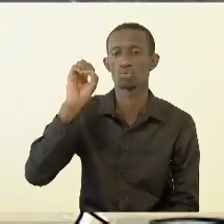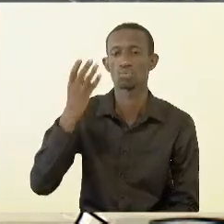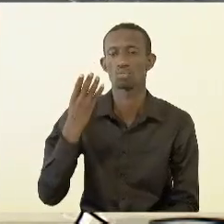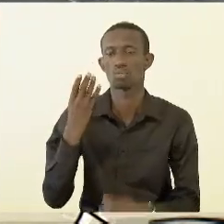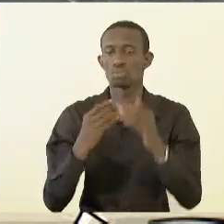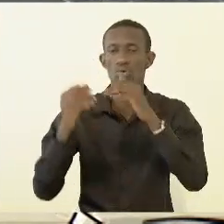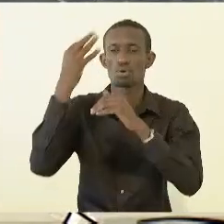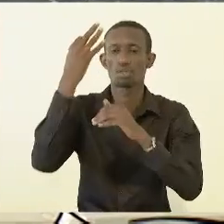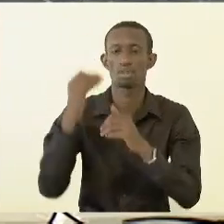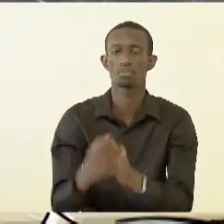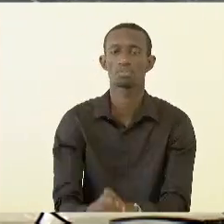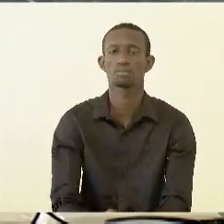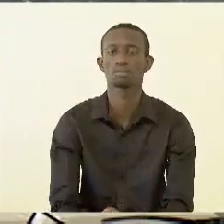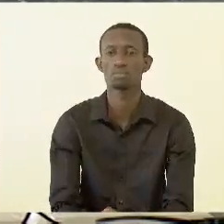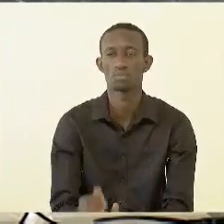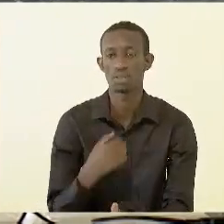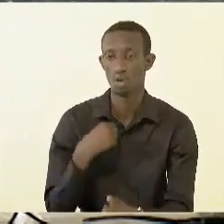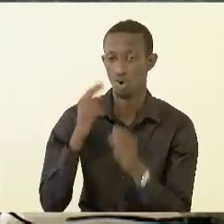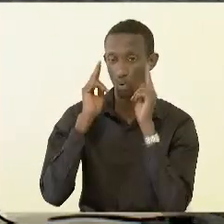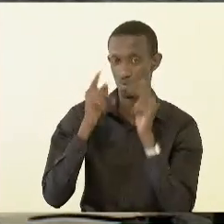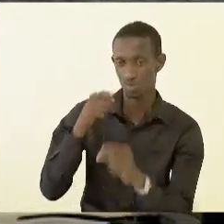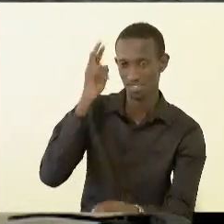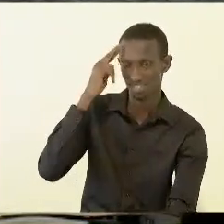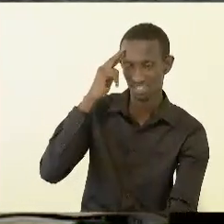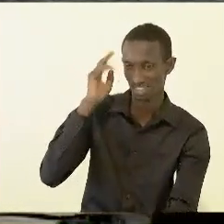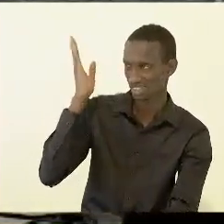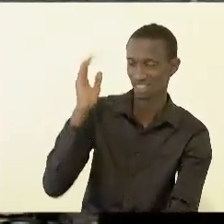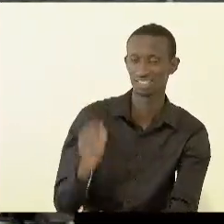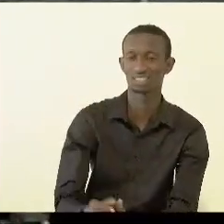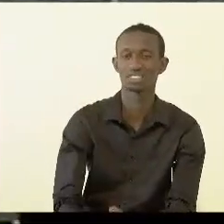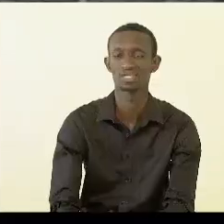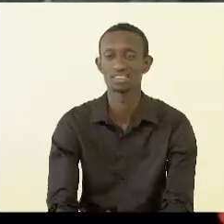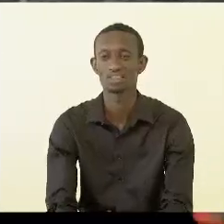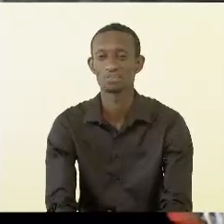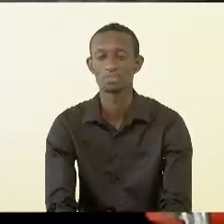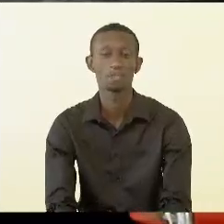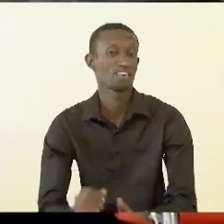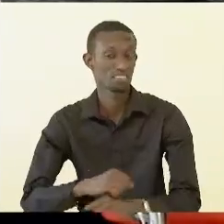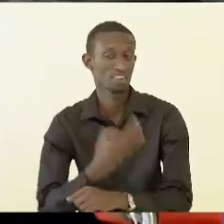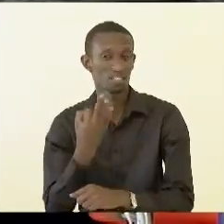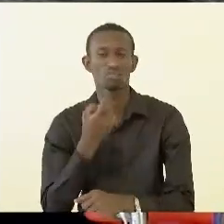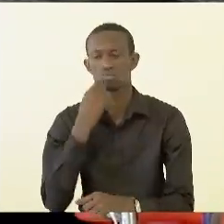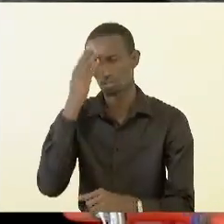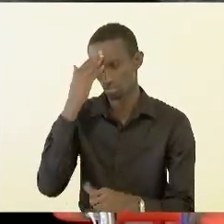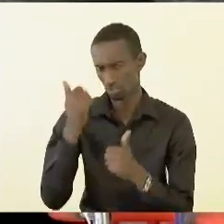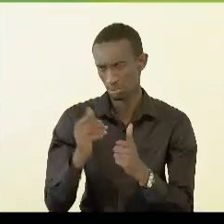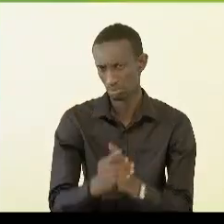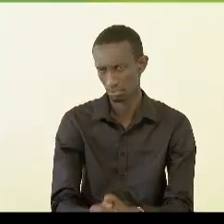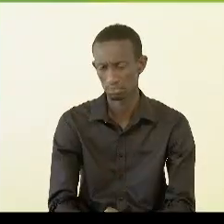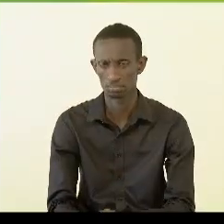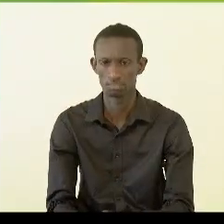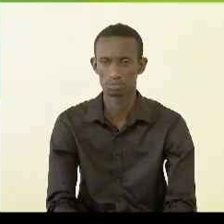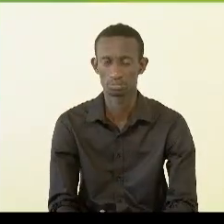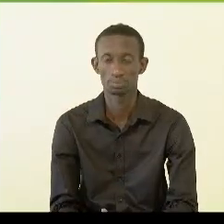H2SO4. I hope you still remember this. The senior 3s, I hope you should not be having any problem with